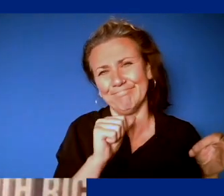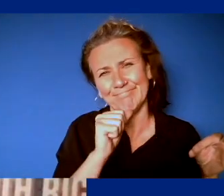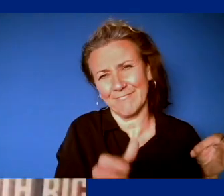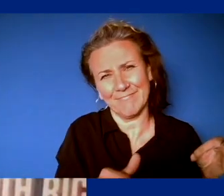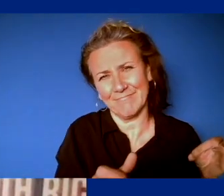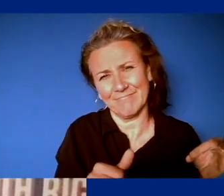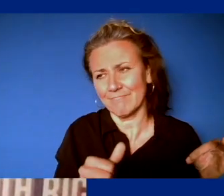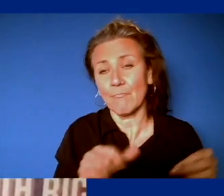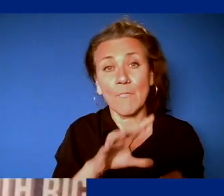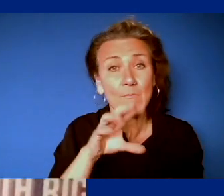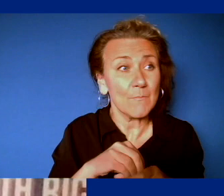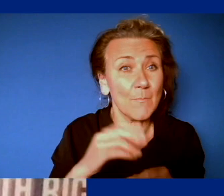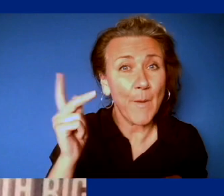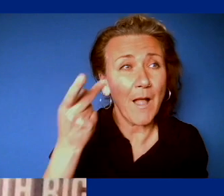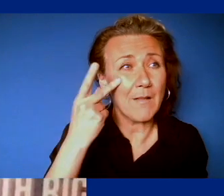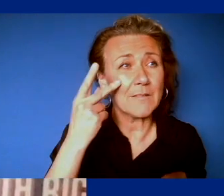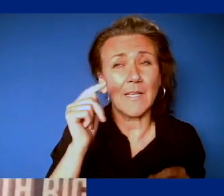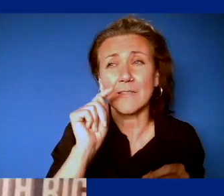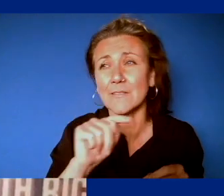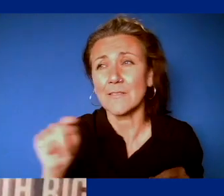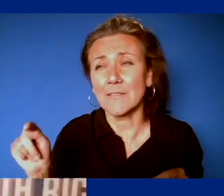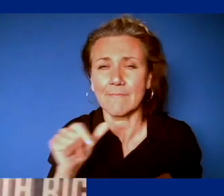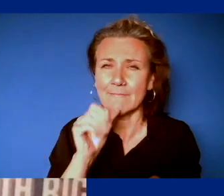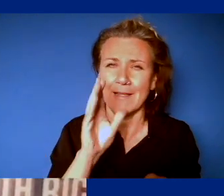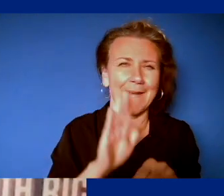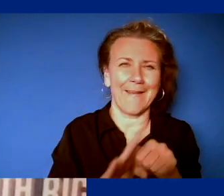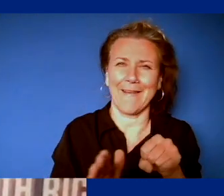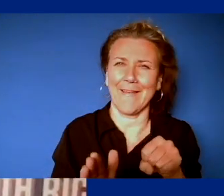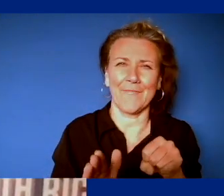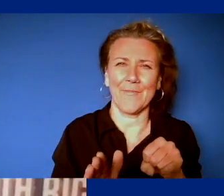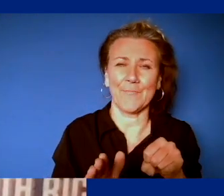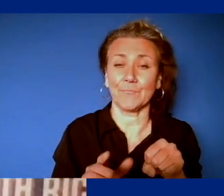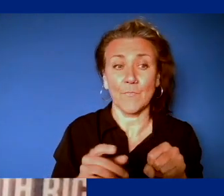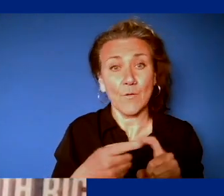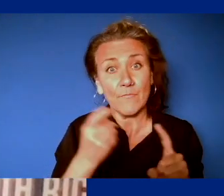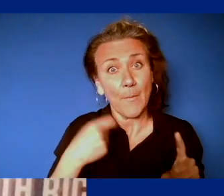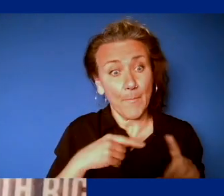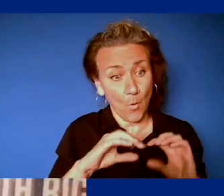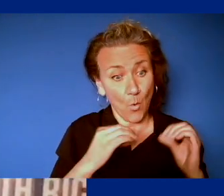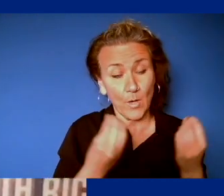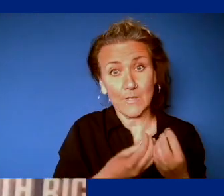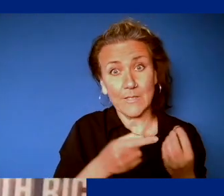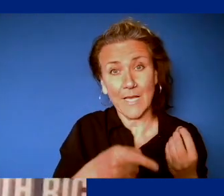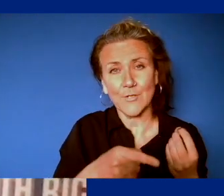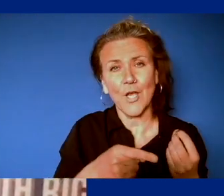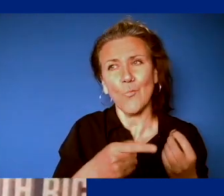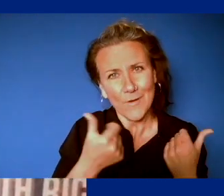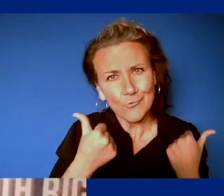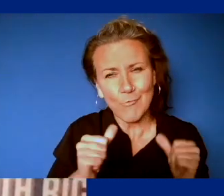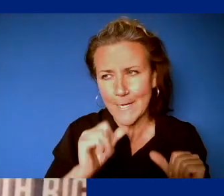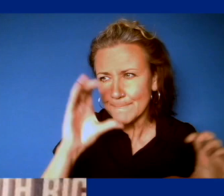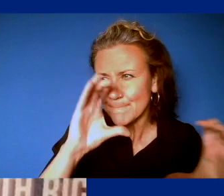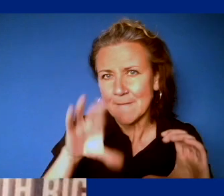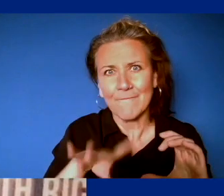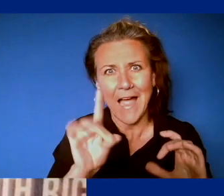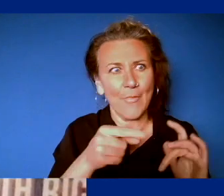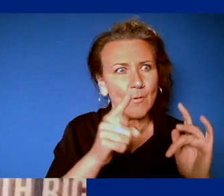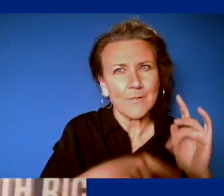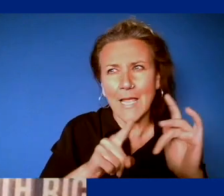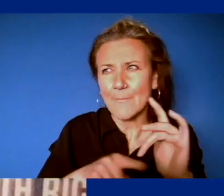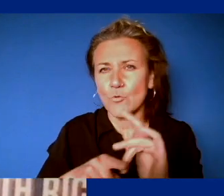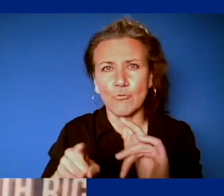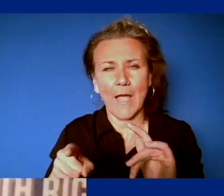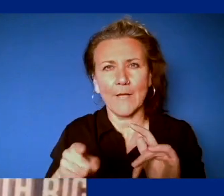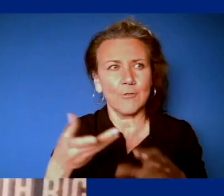in politics and in other spaces. And so through Poderistas, we seek to bridge the gaps that exist